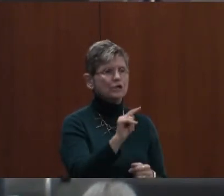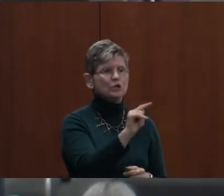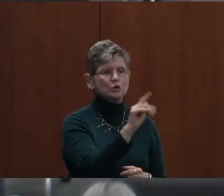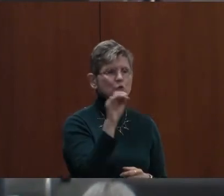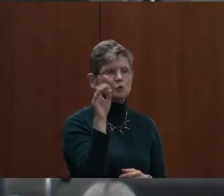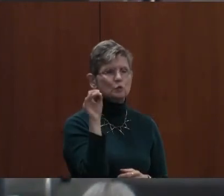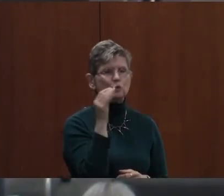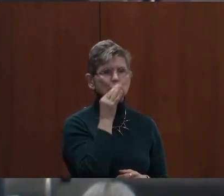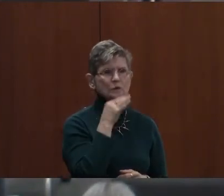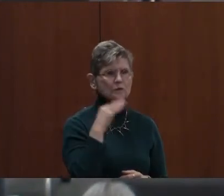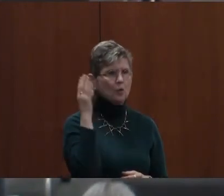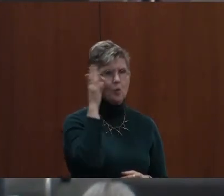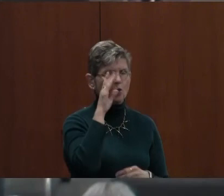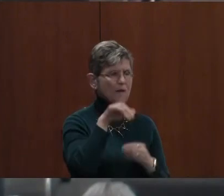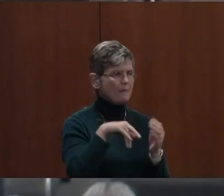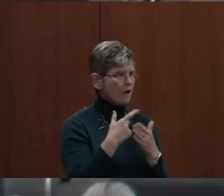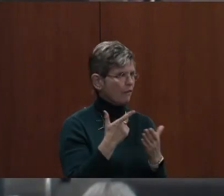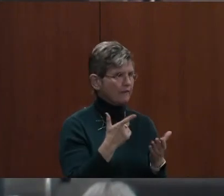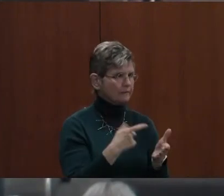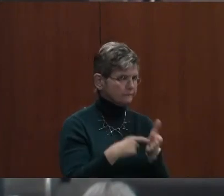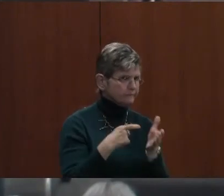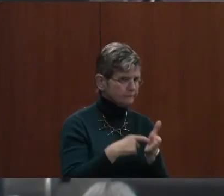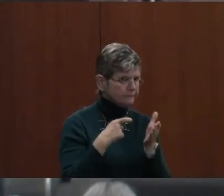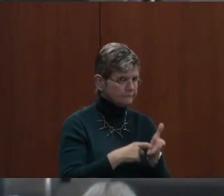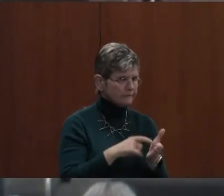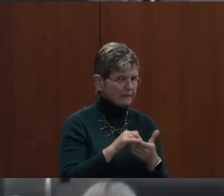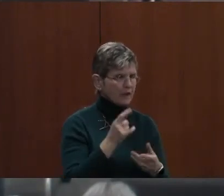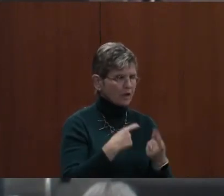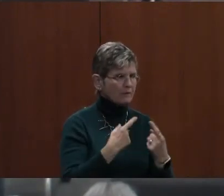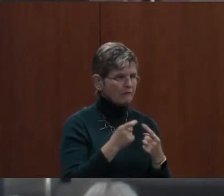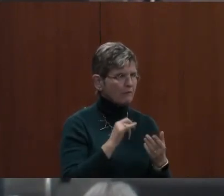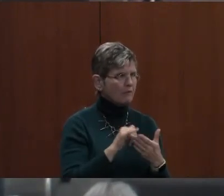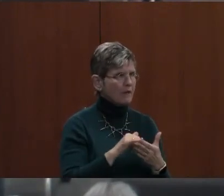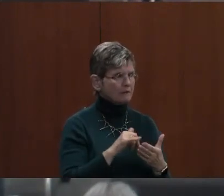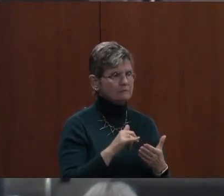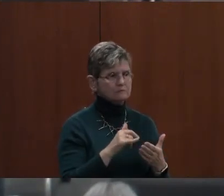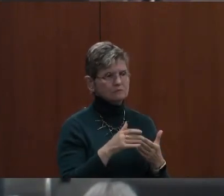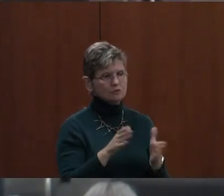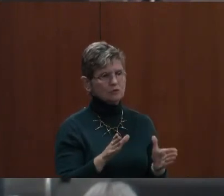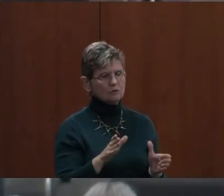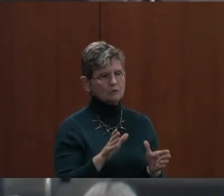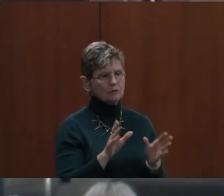because I worry about the mandates that may come out of Annapolis from the General Assembly.